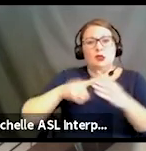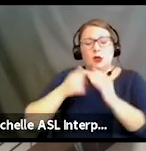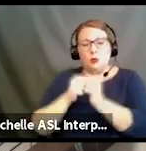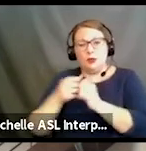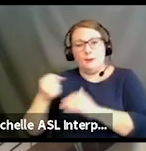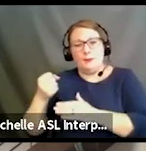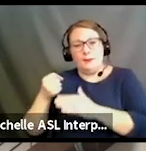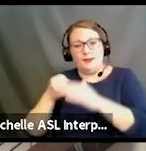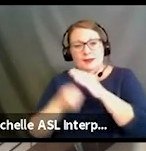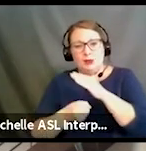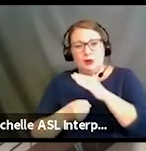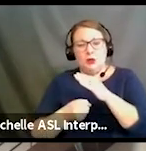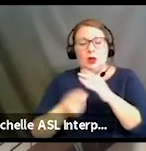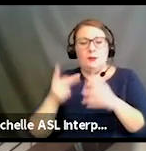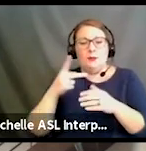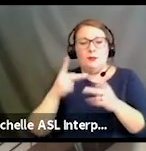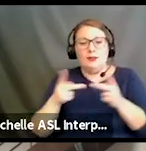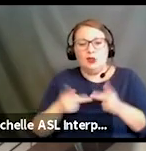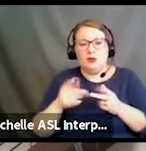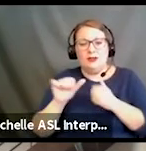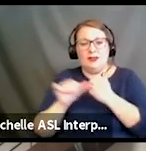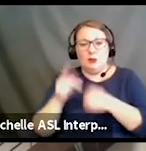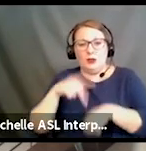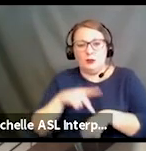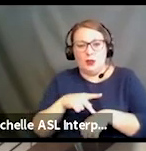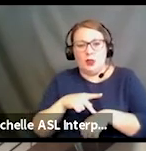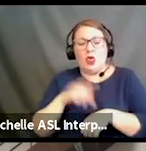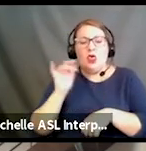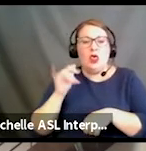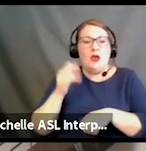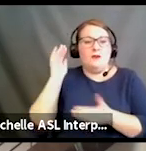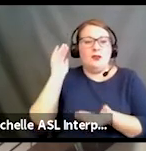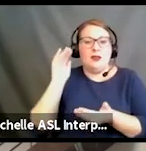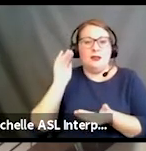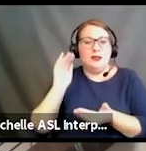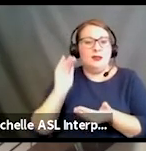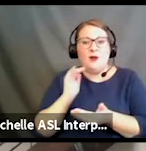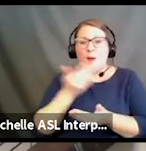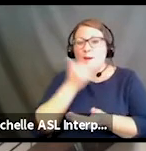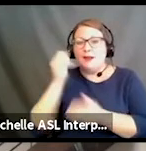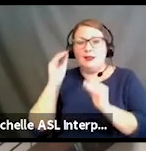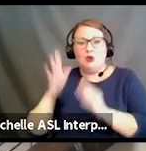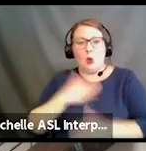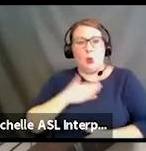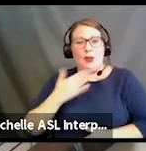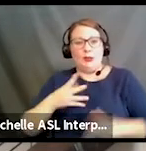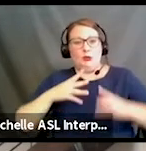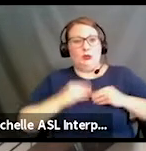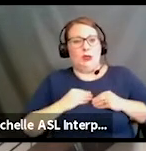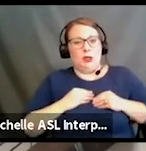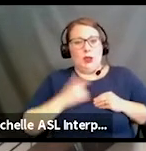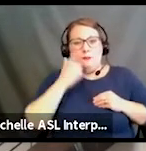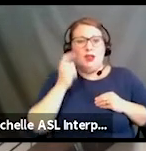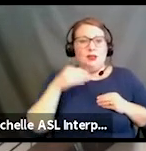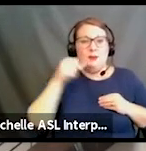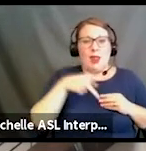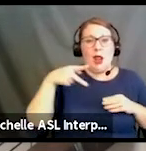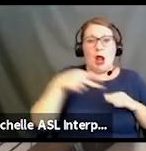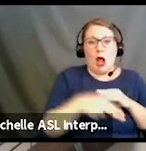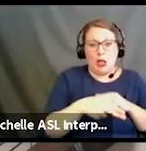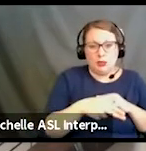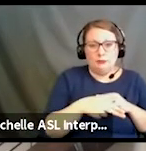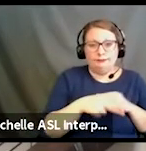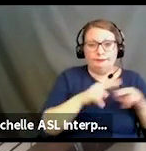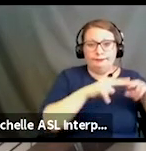of assistant principal, a position that fewer and fewer of our best teachers are willing to take on because of the pay cuts that